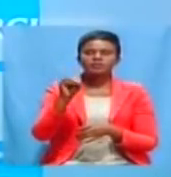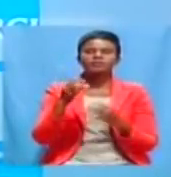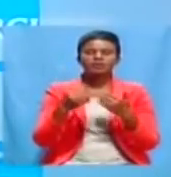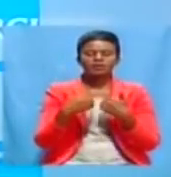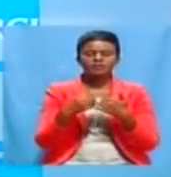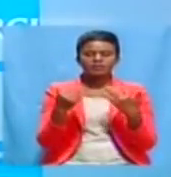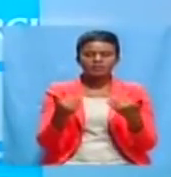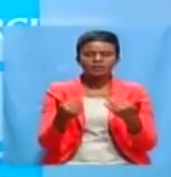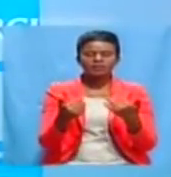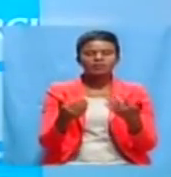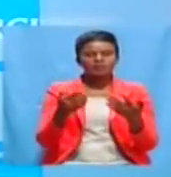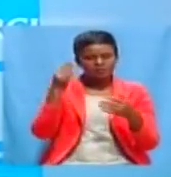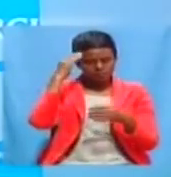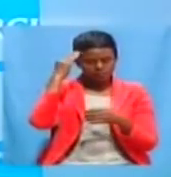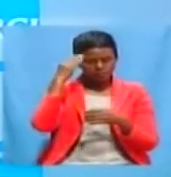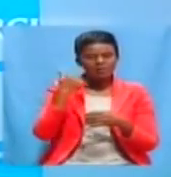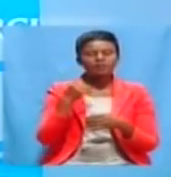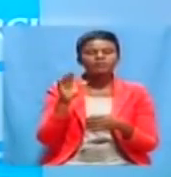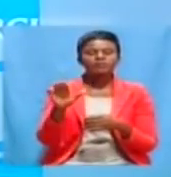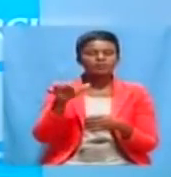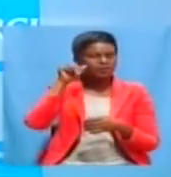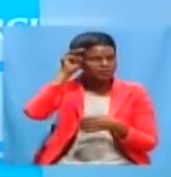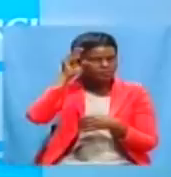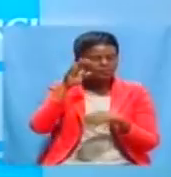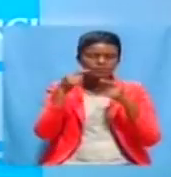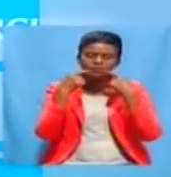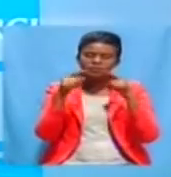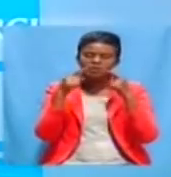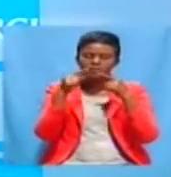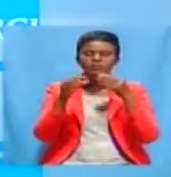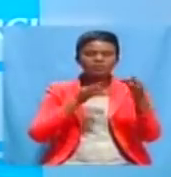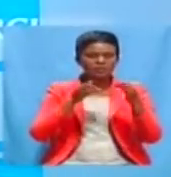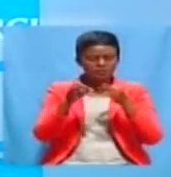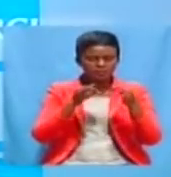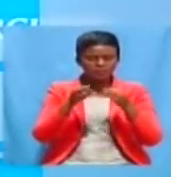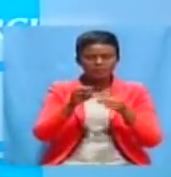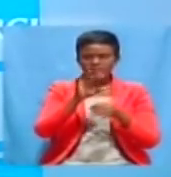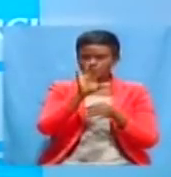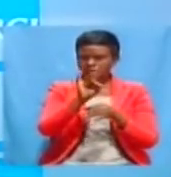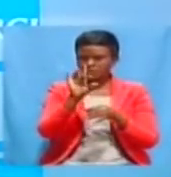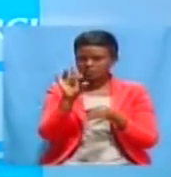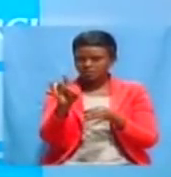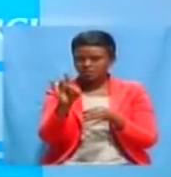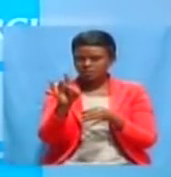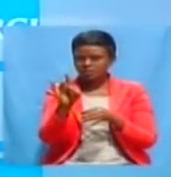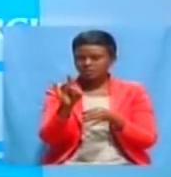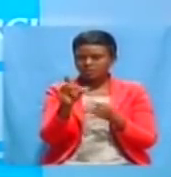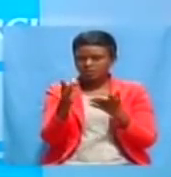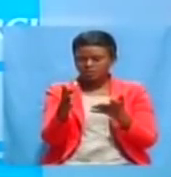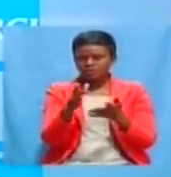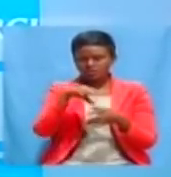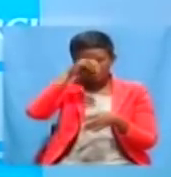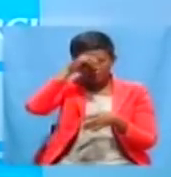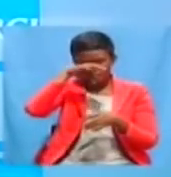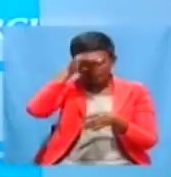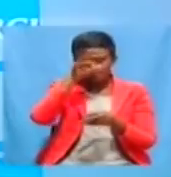been found to be compliant. The Minister of Mines has explained that the 880 defaulting mining rights holders have